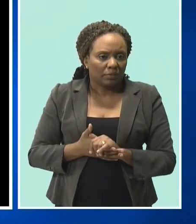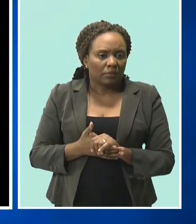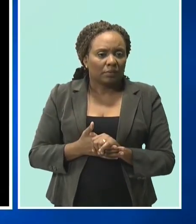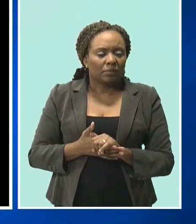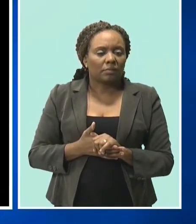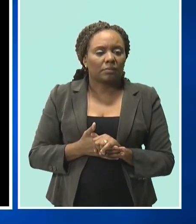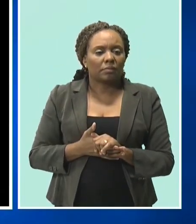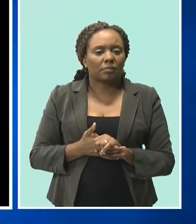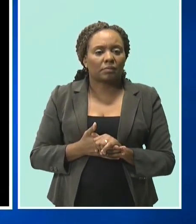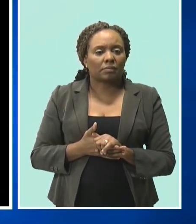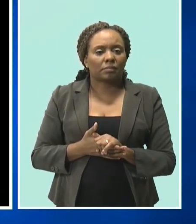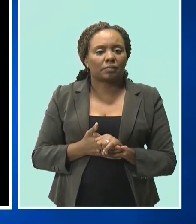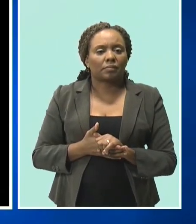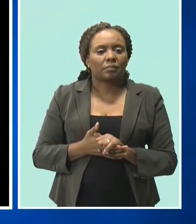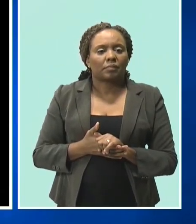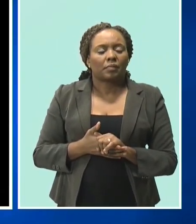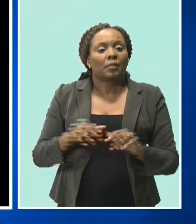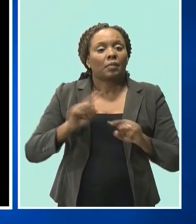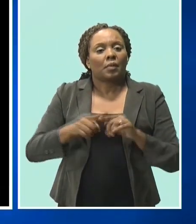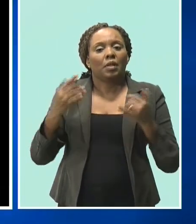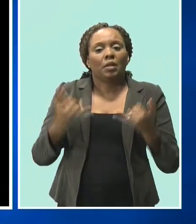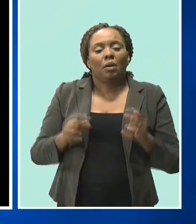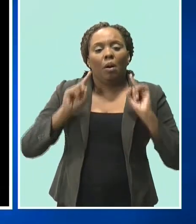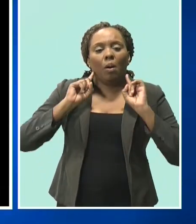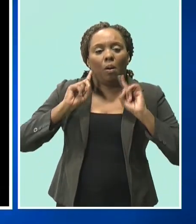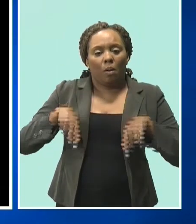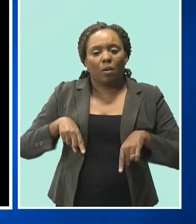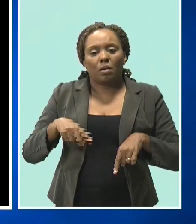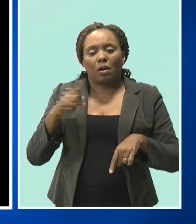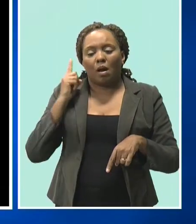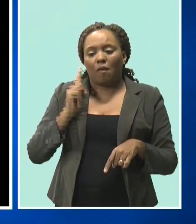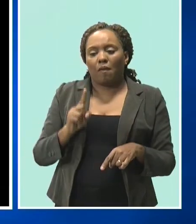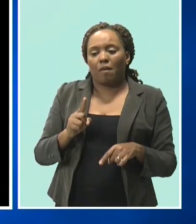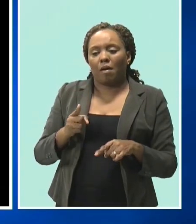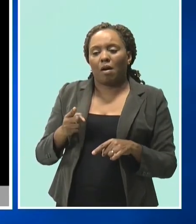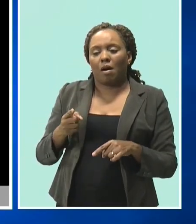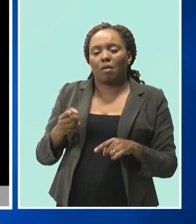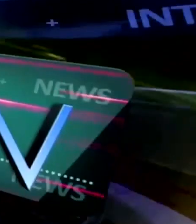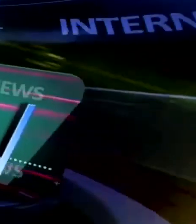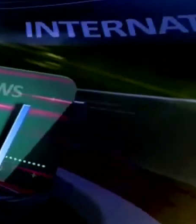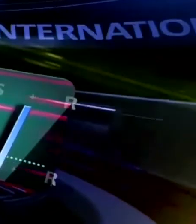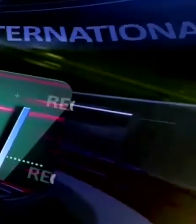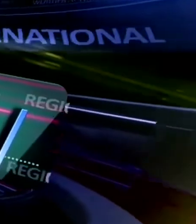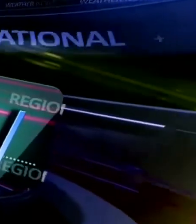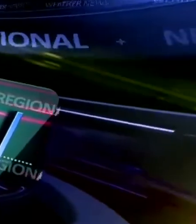in relation to whom an order has been made to be detained pending deportation.